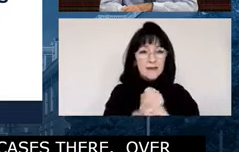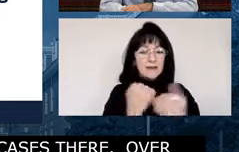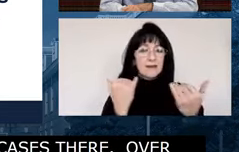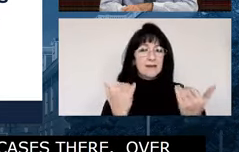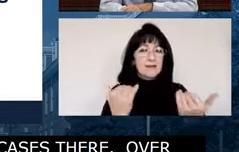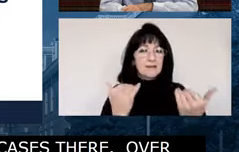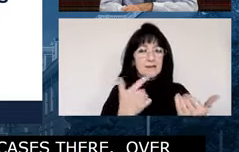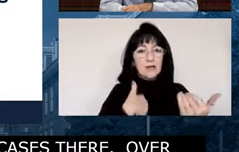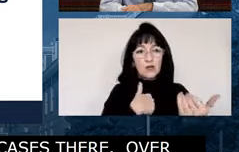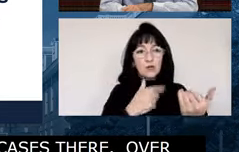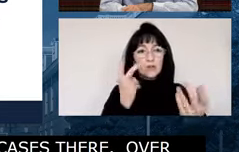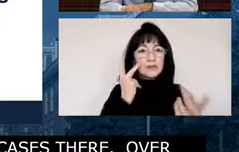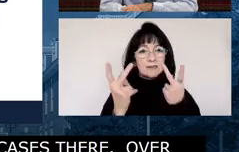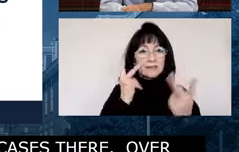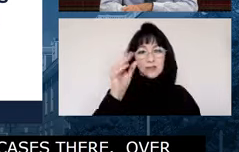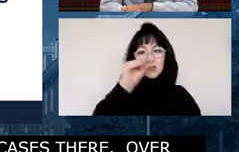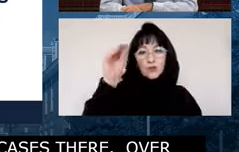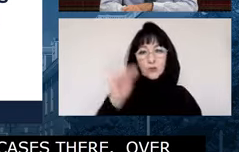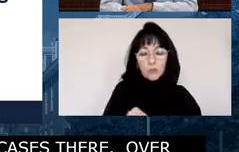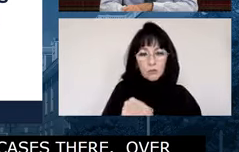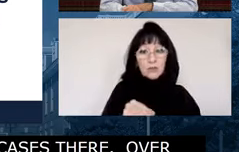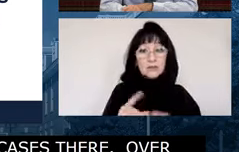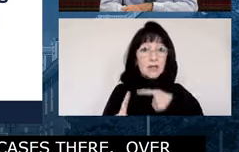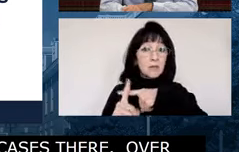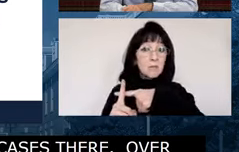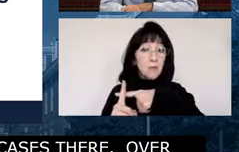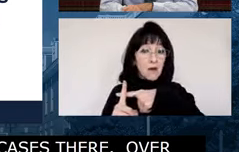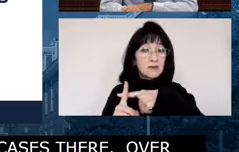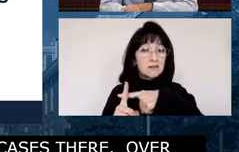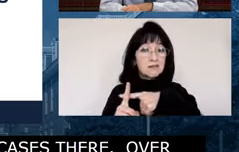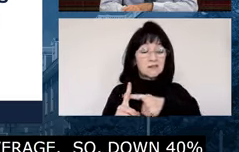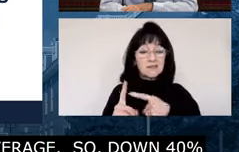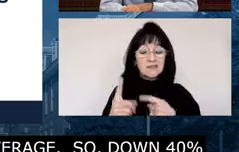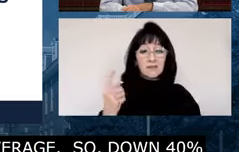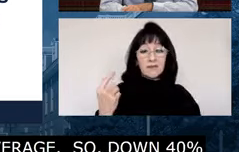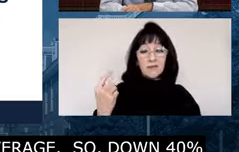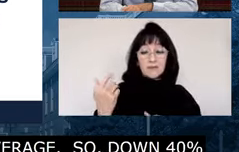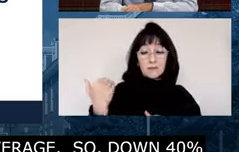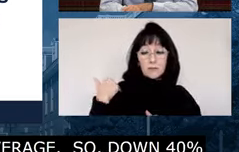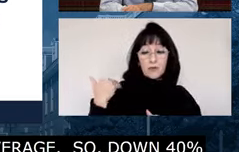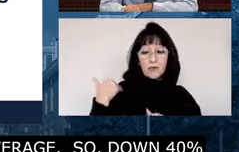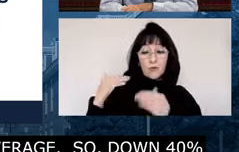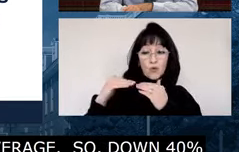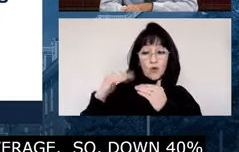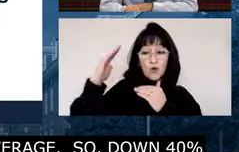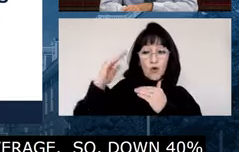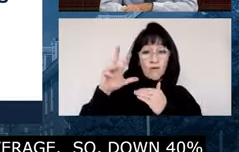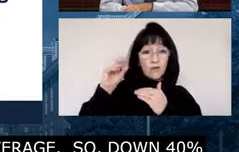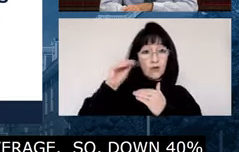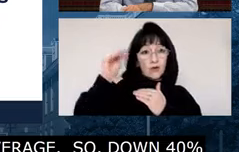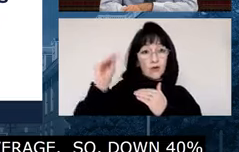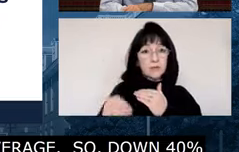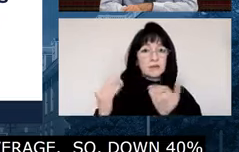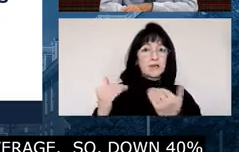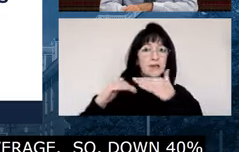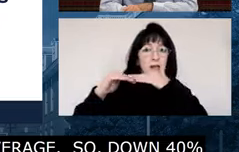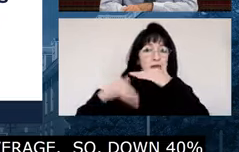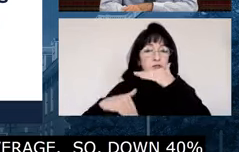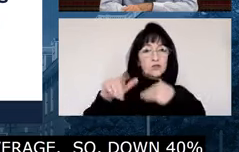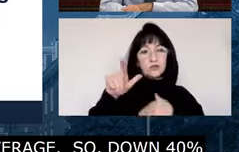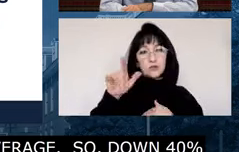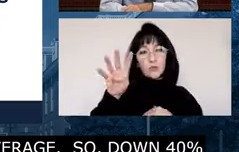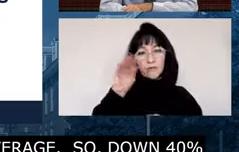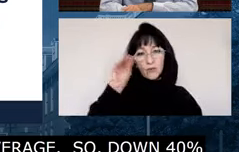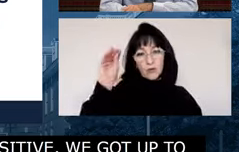or thereabouts. The percent positive, we got up to just above 30%, now down to just below 24%